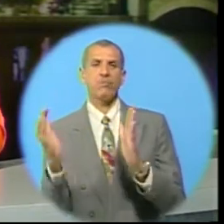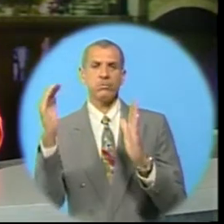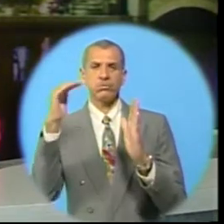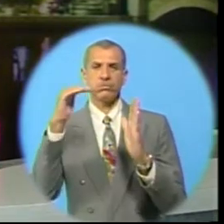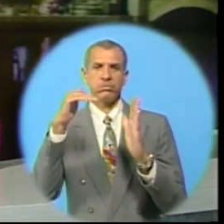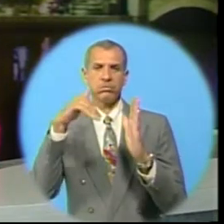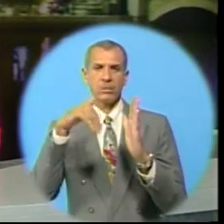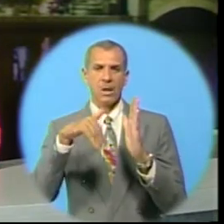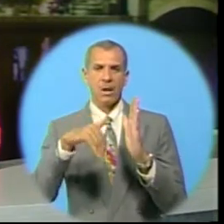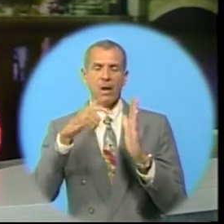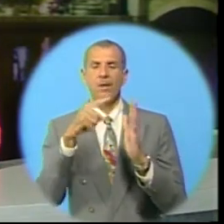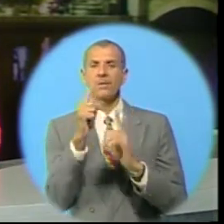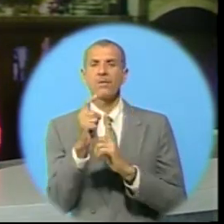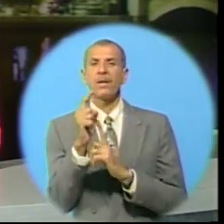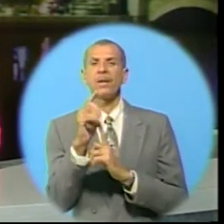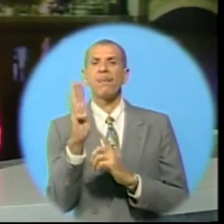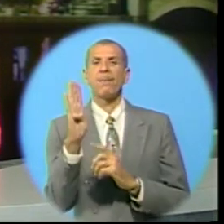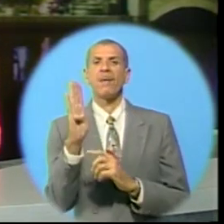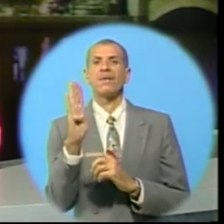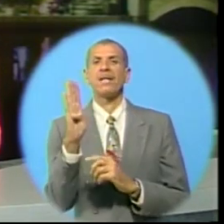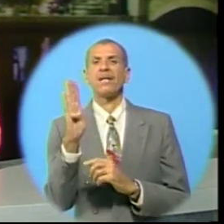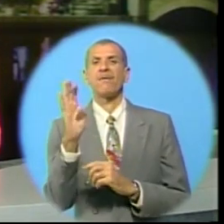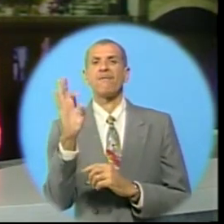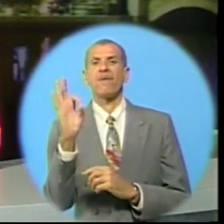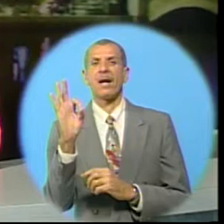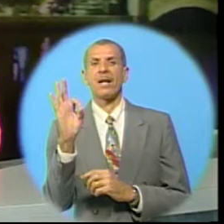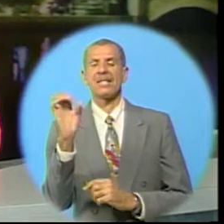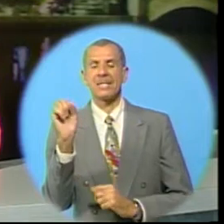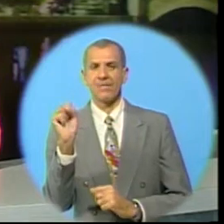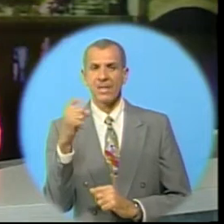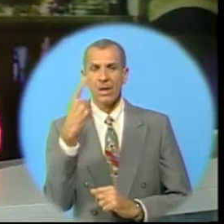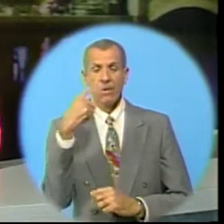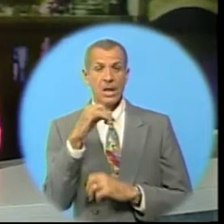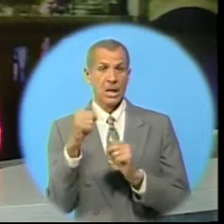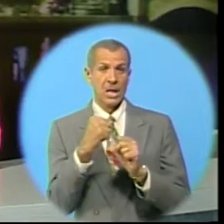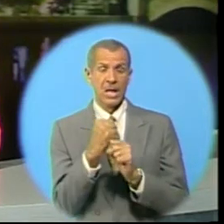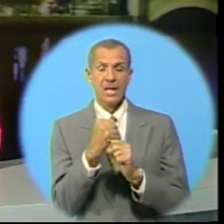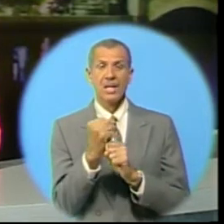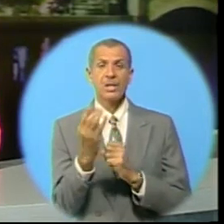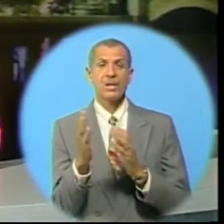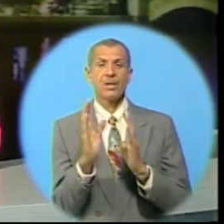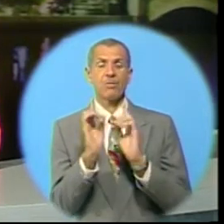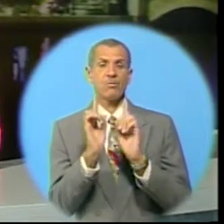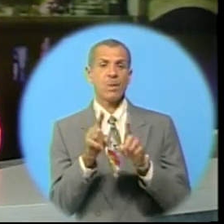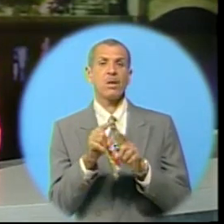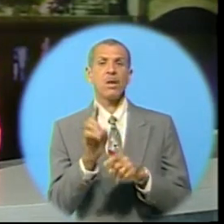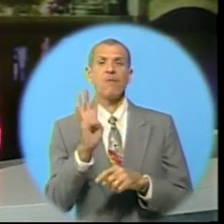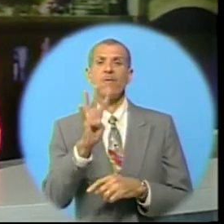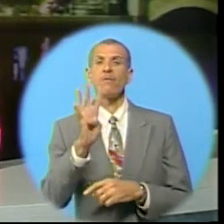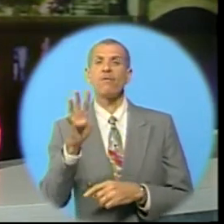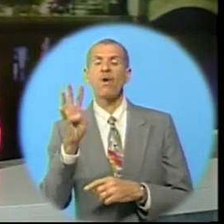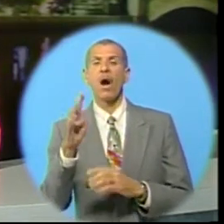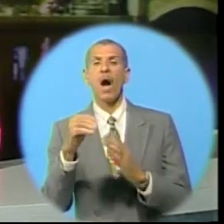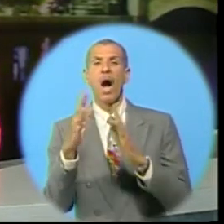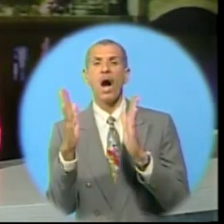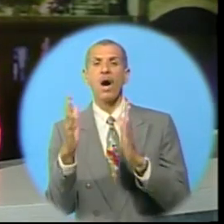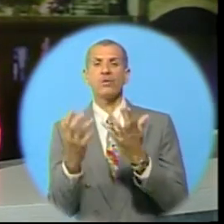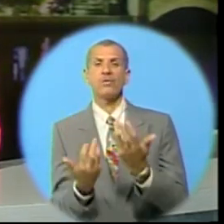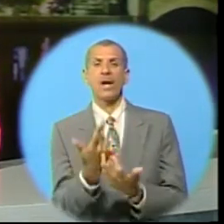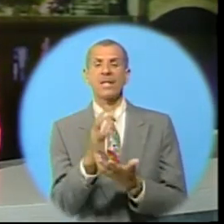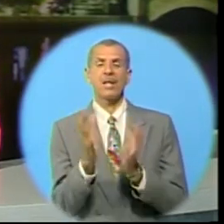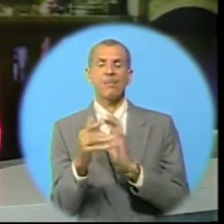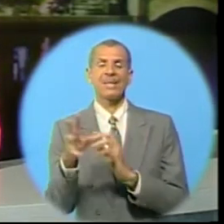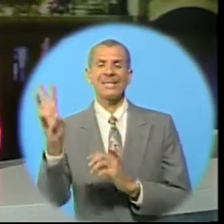information obtained from the Barbados Fire Service. So far for the year, the fire service has responded to 54 house fires compared